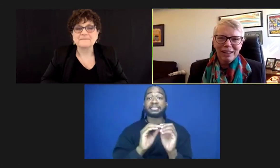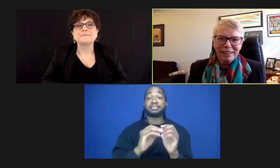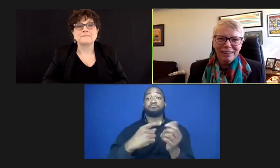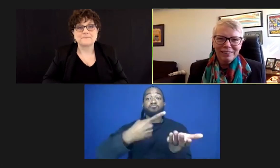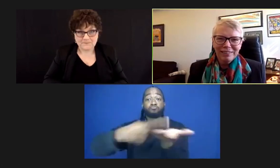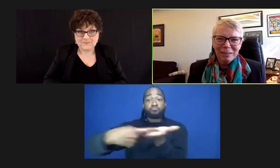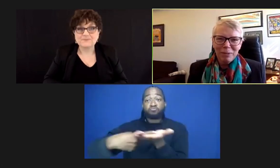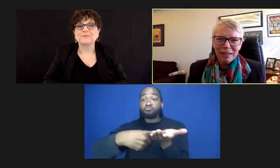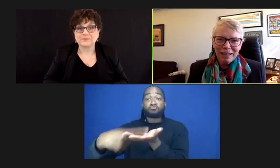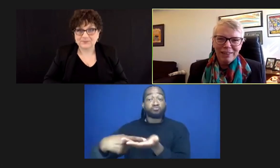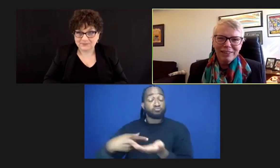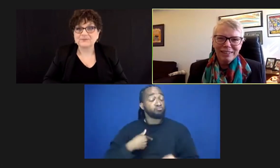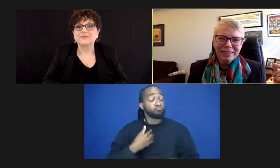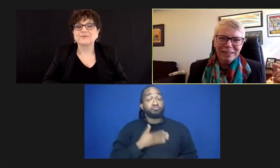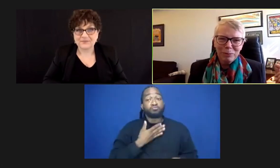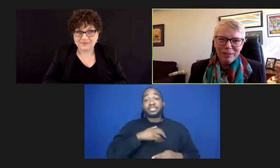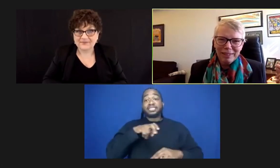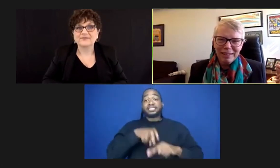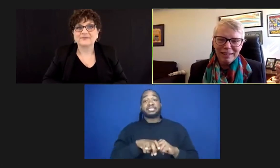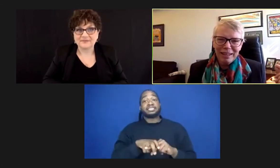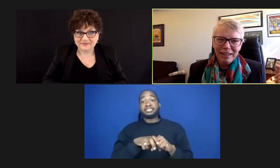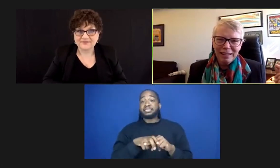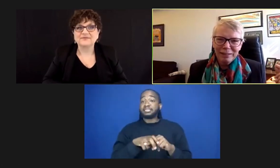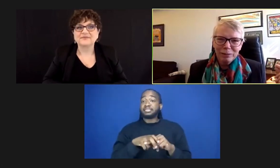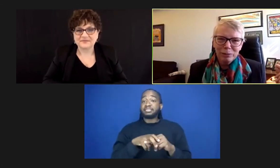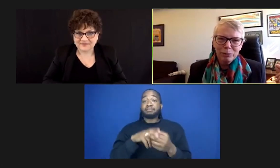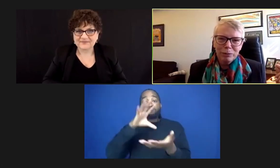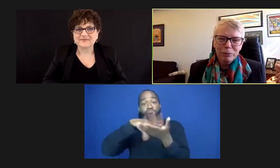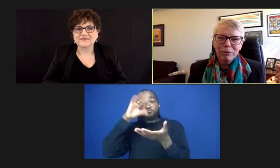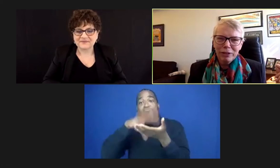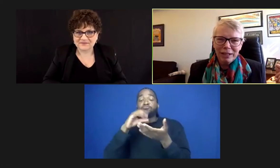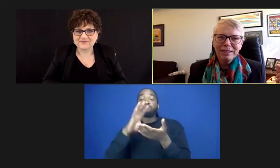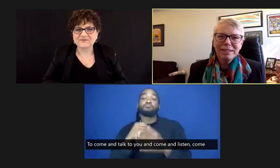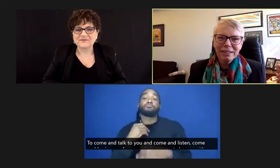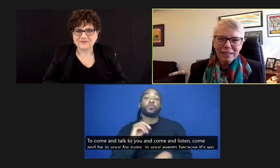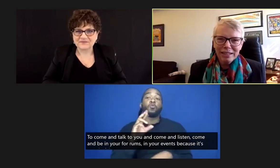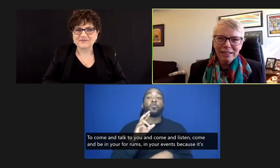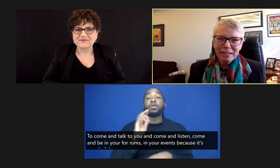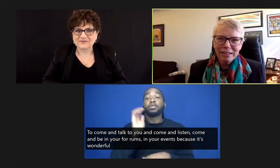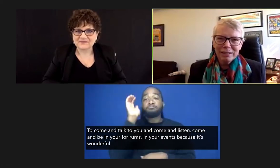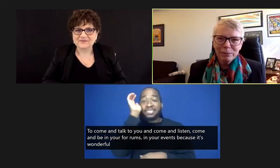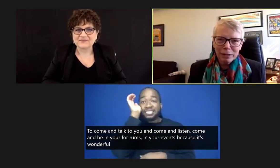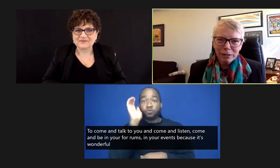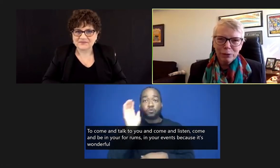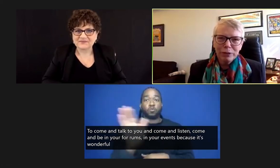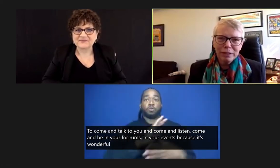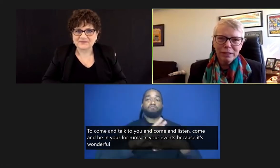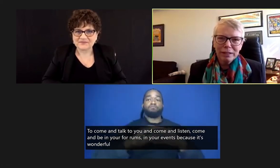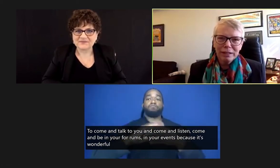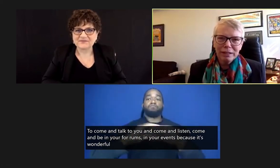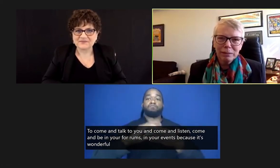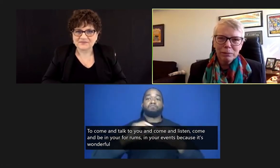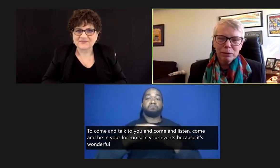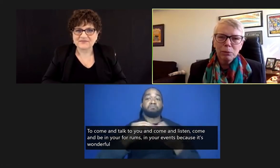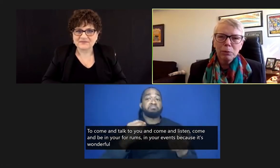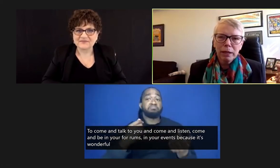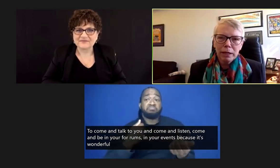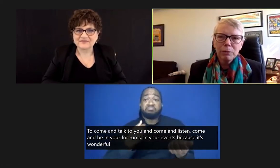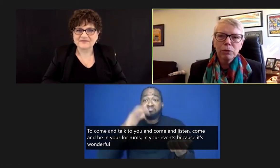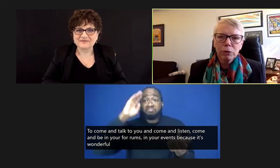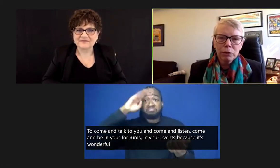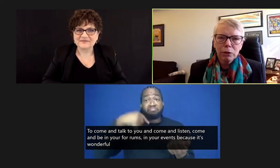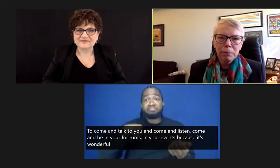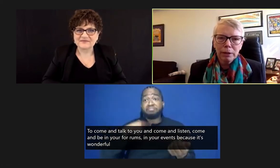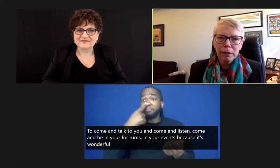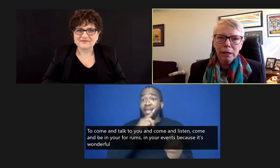wonderful being out in the community, and we've been very isolated with COVID. So